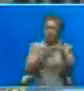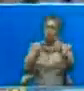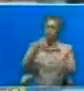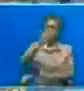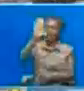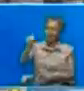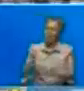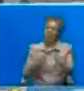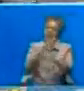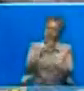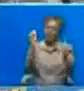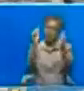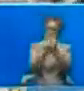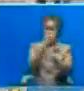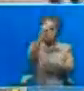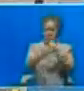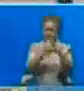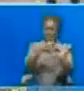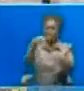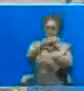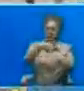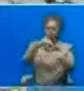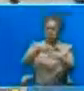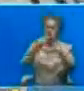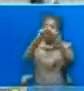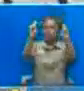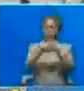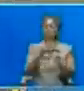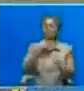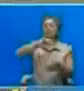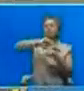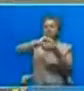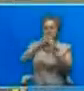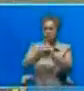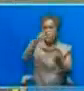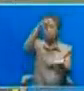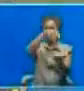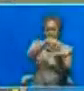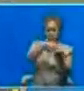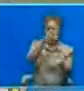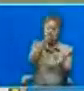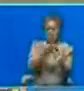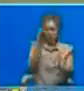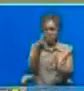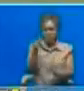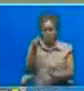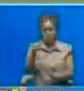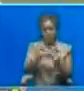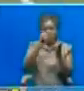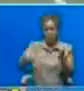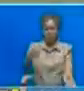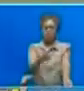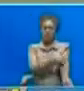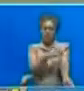a decade now. The national team, however, hopes to turn their fortunes around during the World Hockey League participation, where they knocked out Ghana